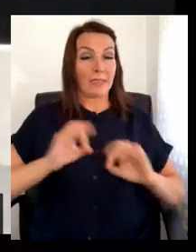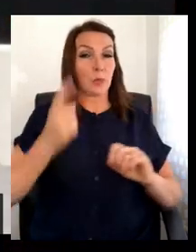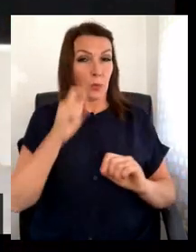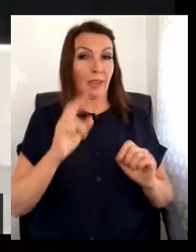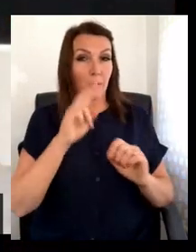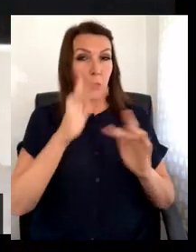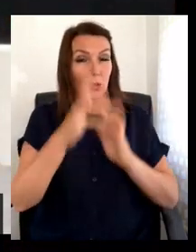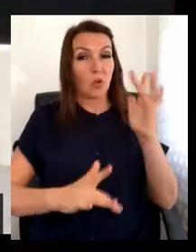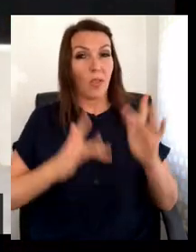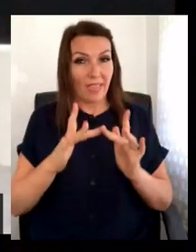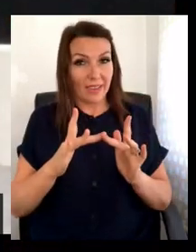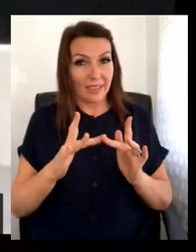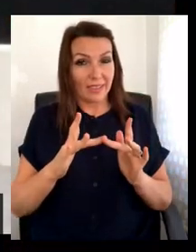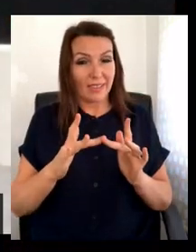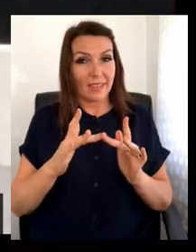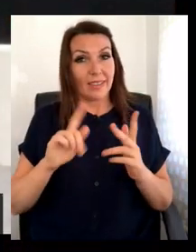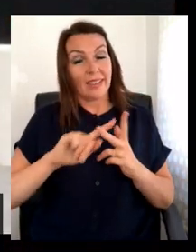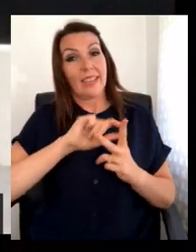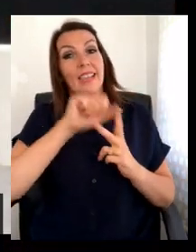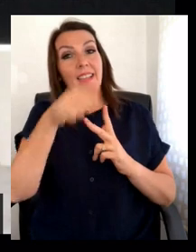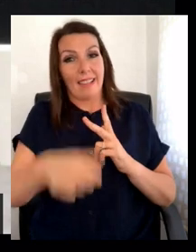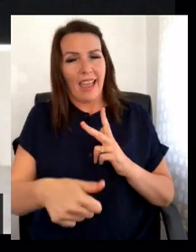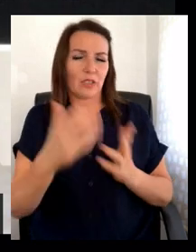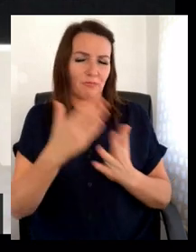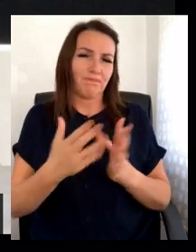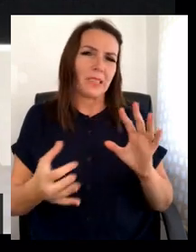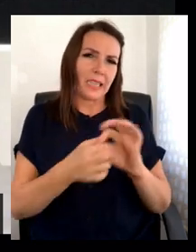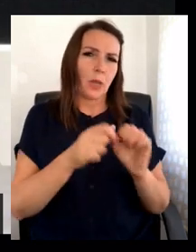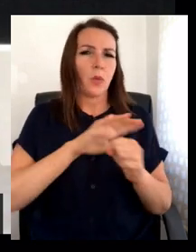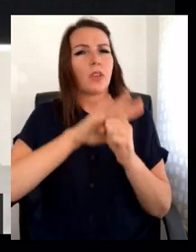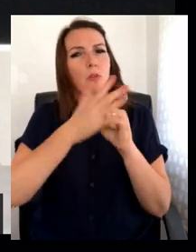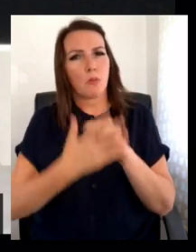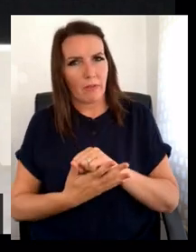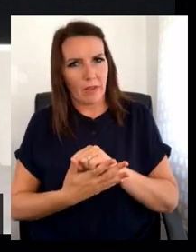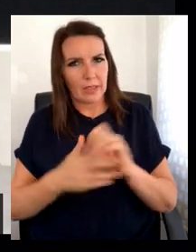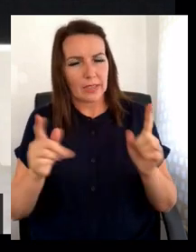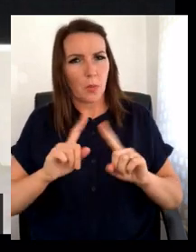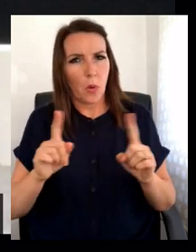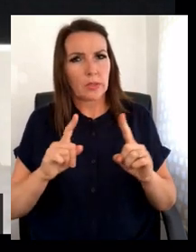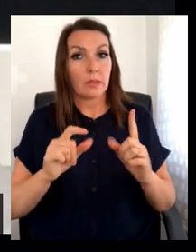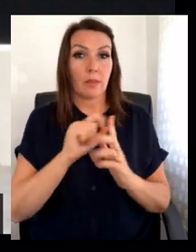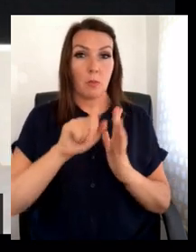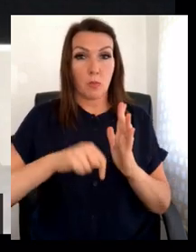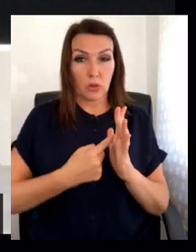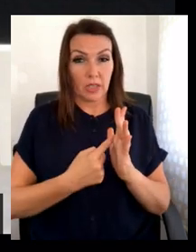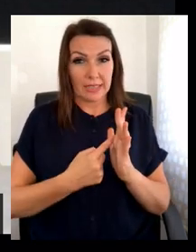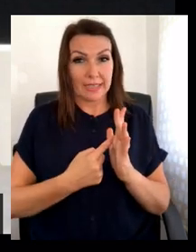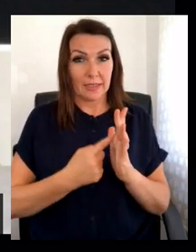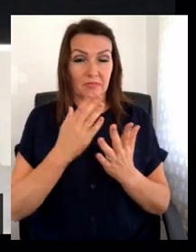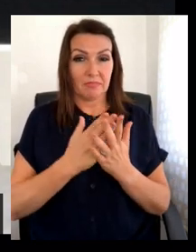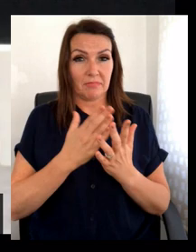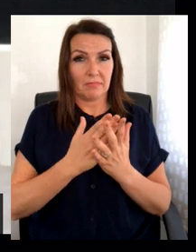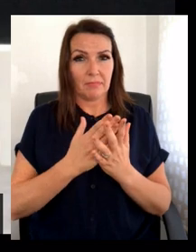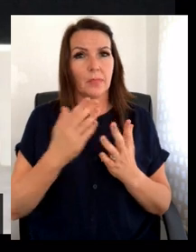stage, really, which is most related to Corona, is a project which is part of a large project called The New